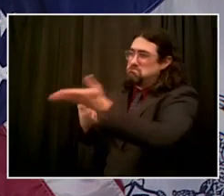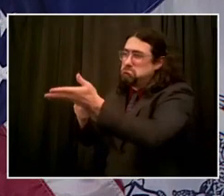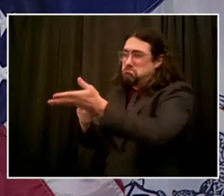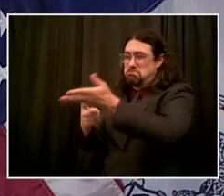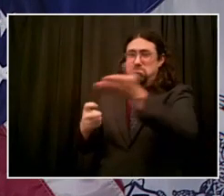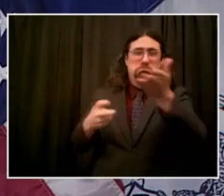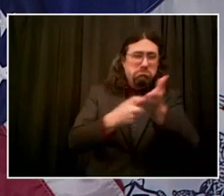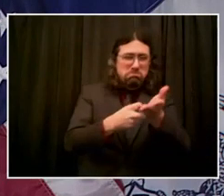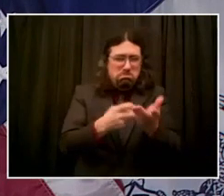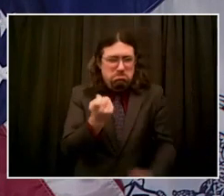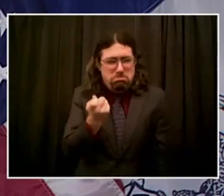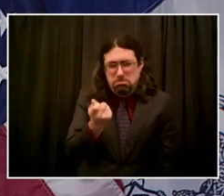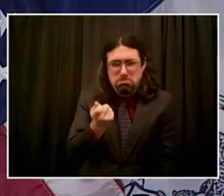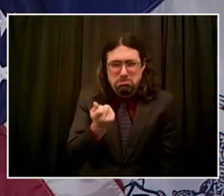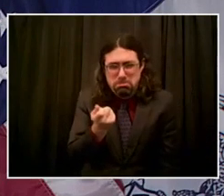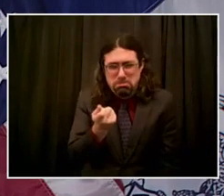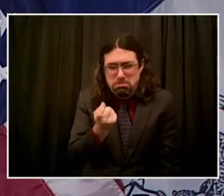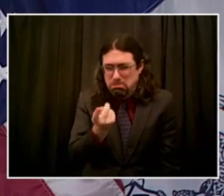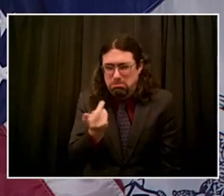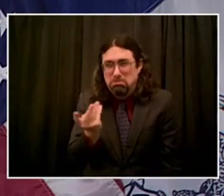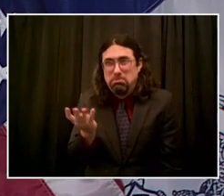Next, we have Yoav from the city.